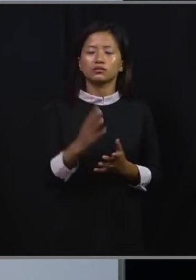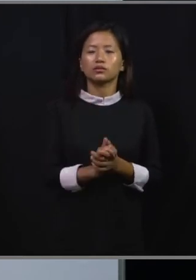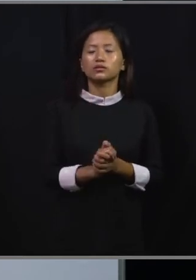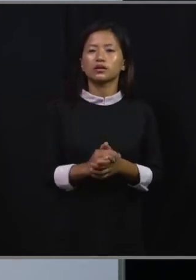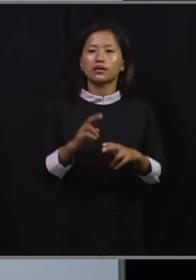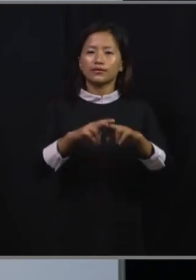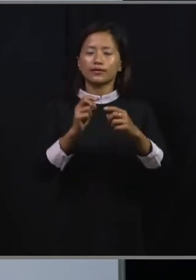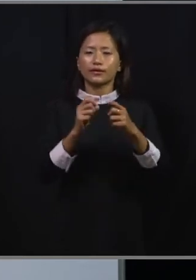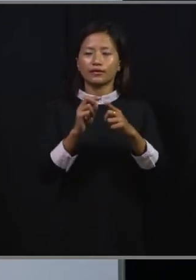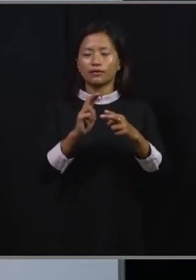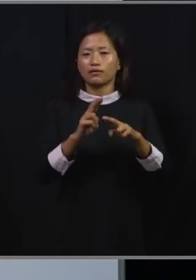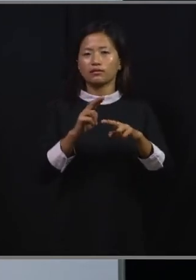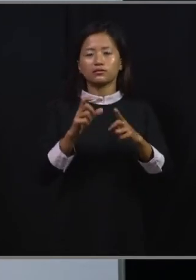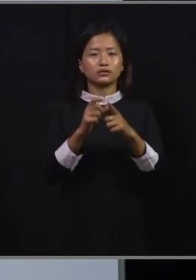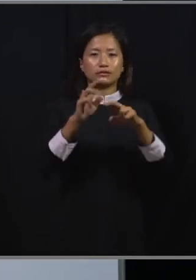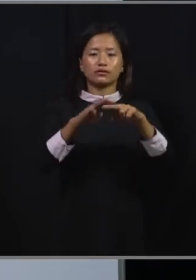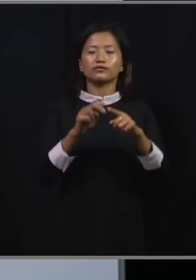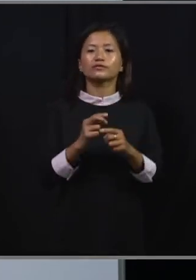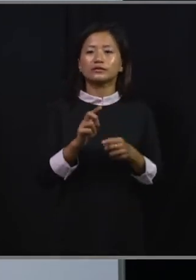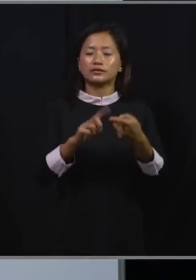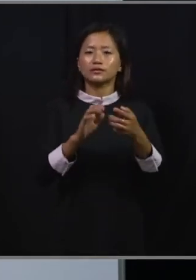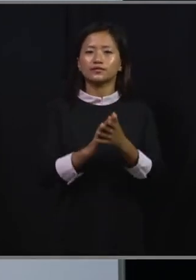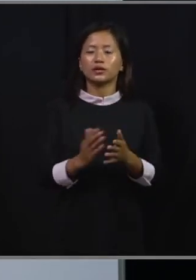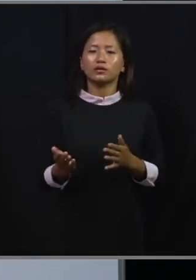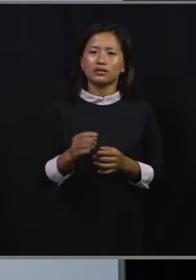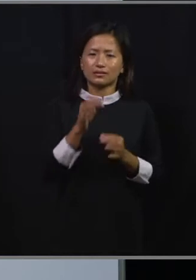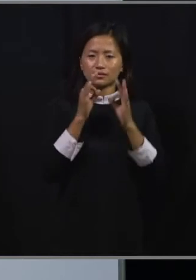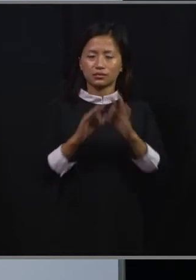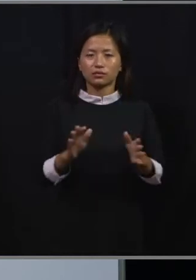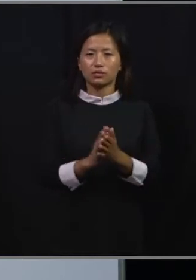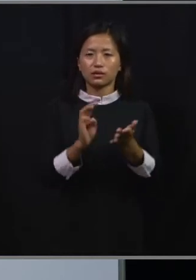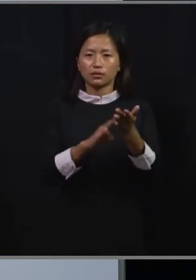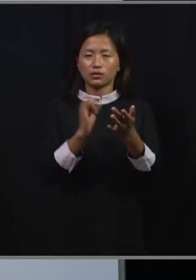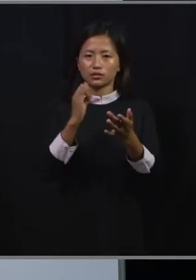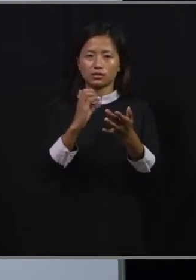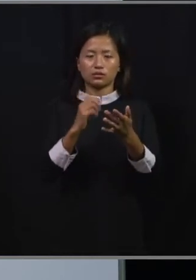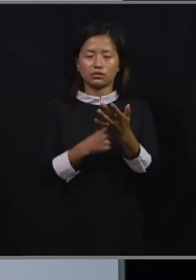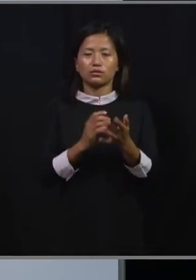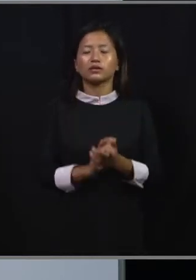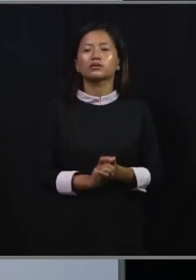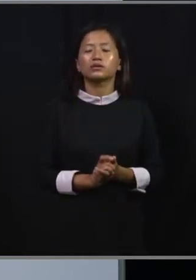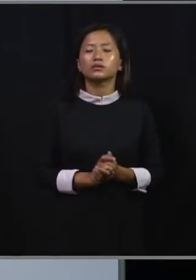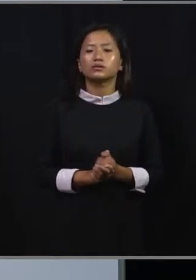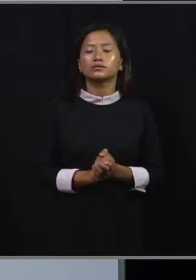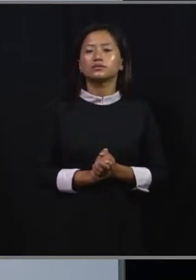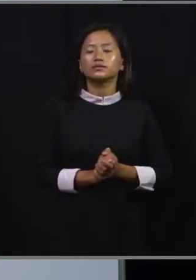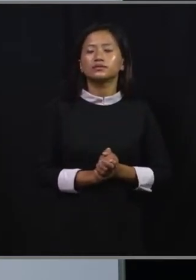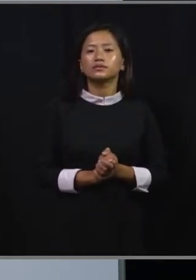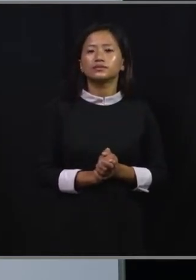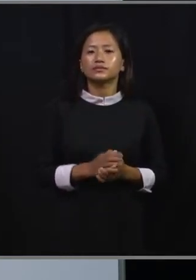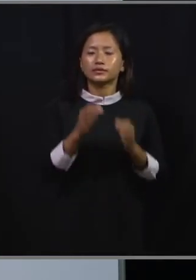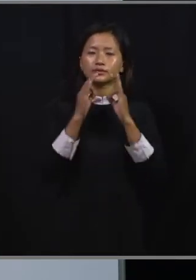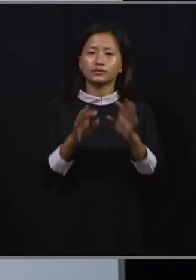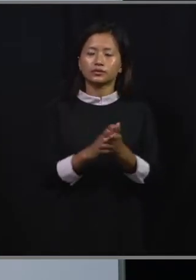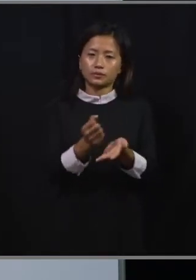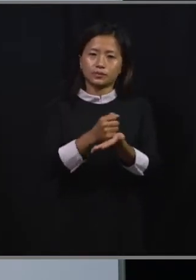D by Fe, you can again back to the simple microscope where we have already derived when the image is formed at infinity. So this is very simple. So you try